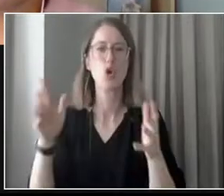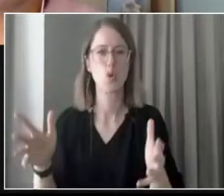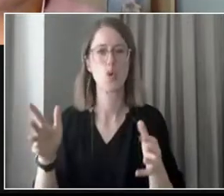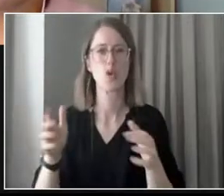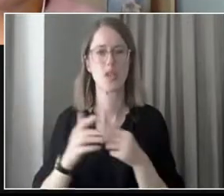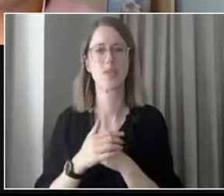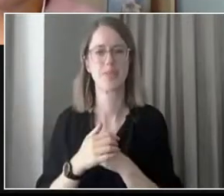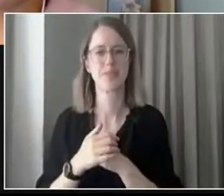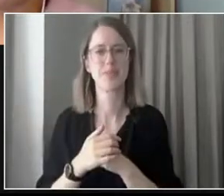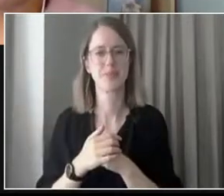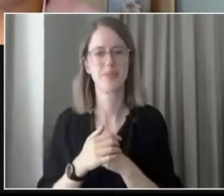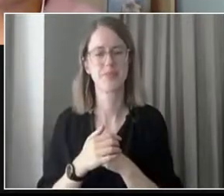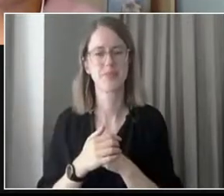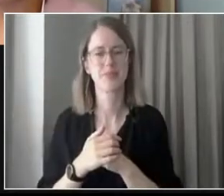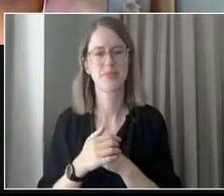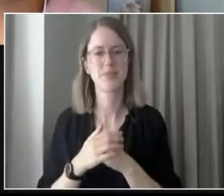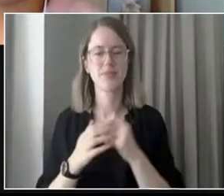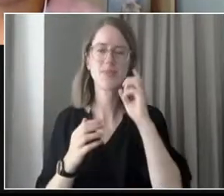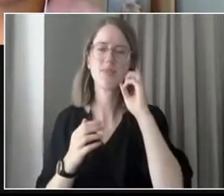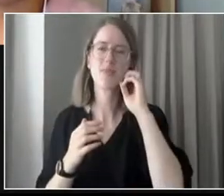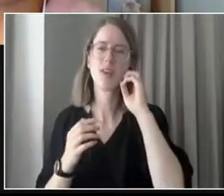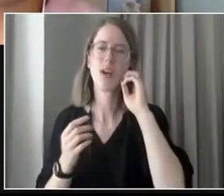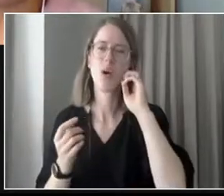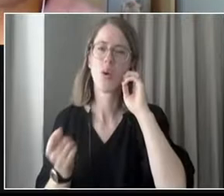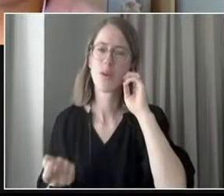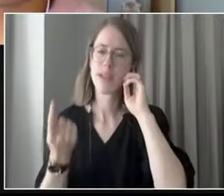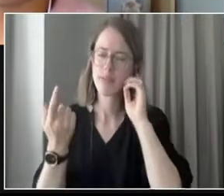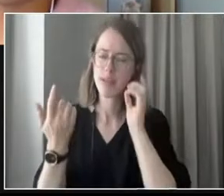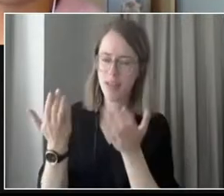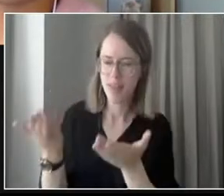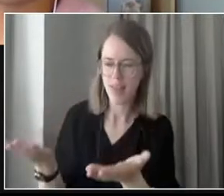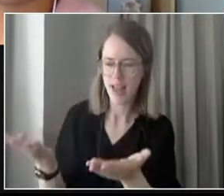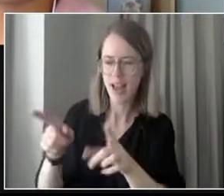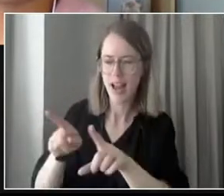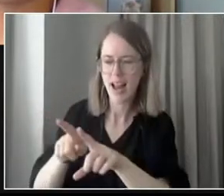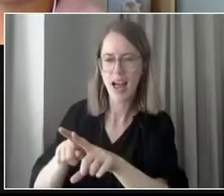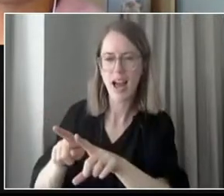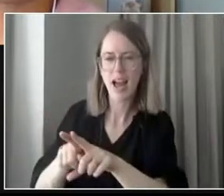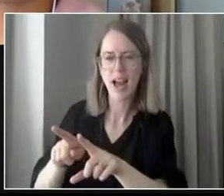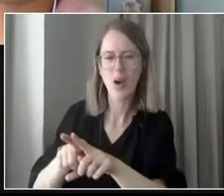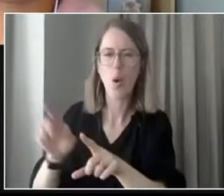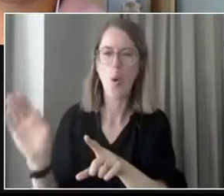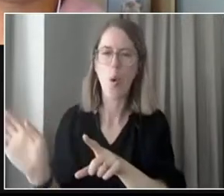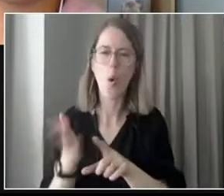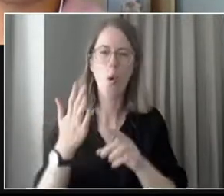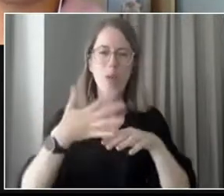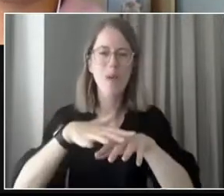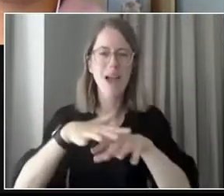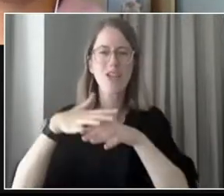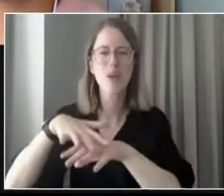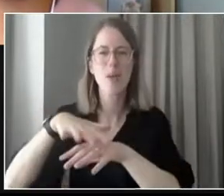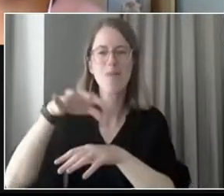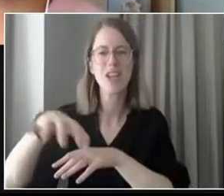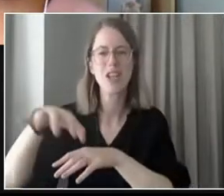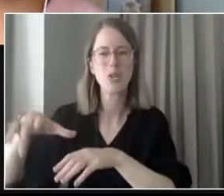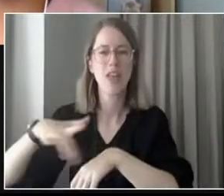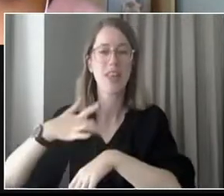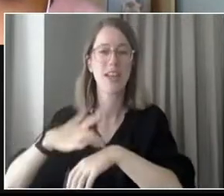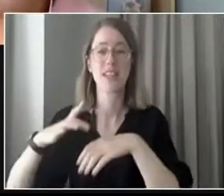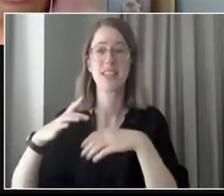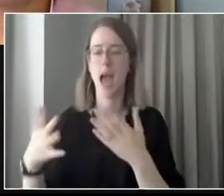And but what's happening there is kind of what I said, is that all the mainstream venues and theatres now program